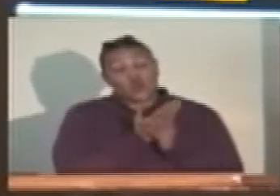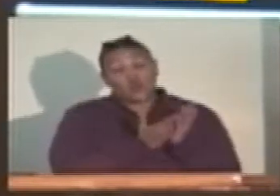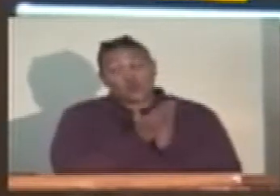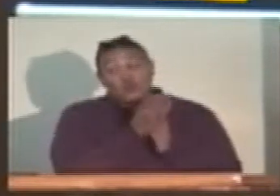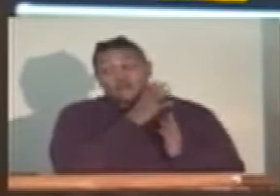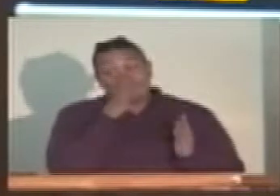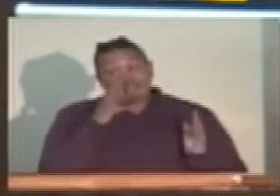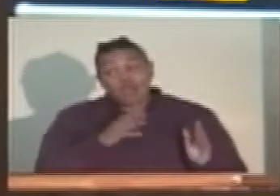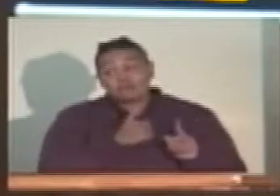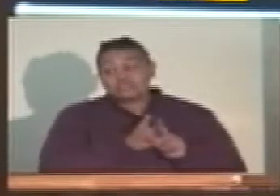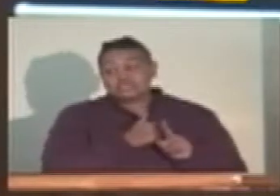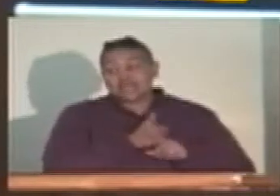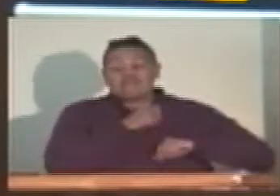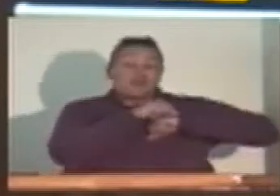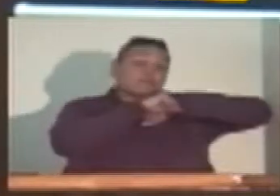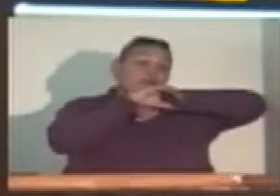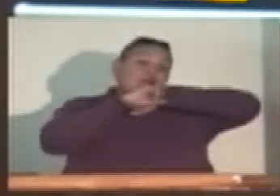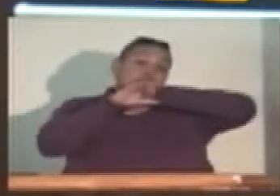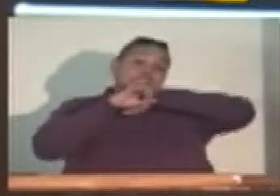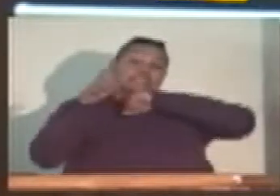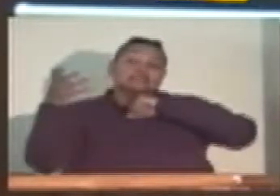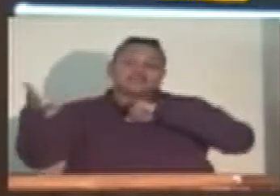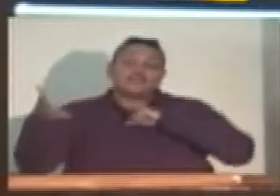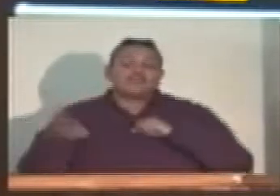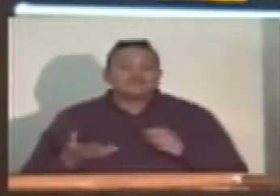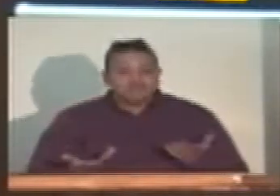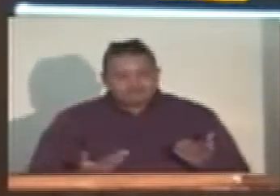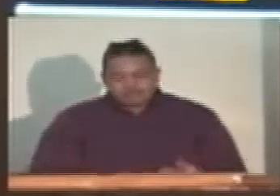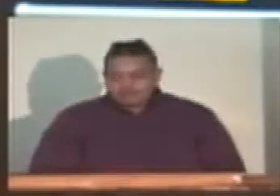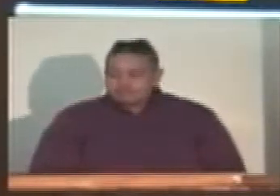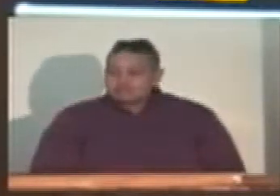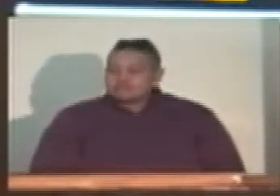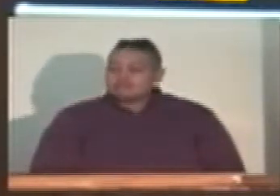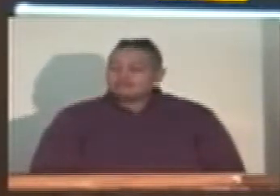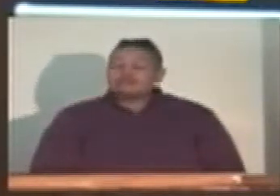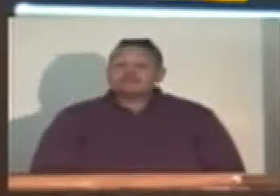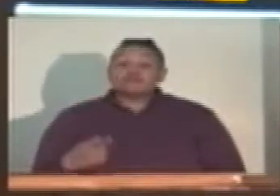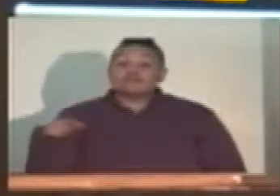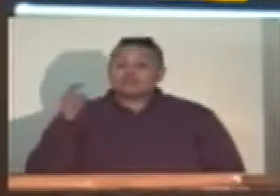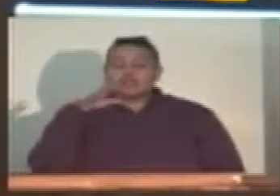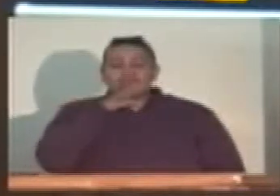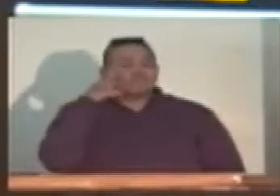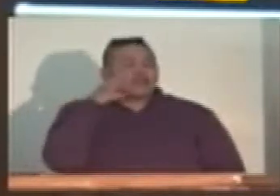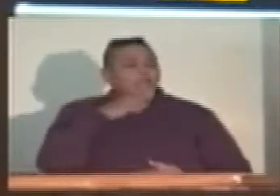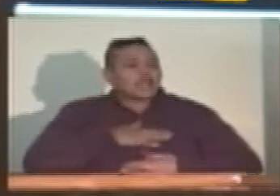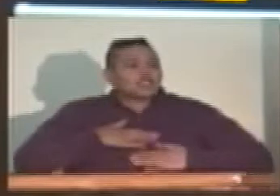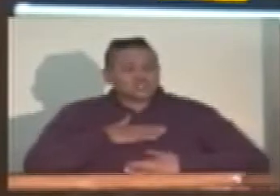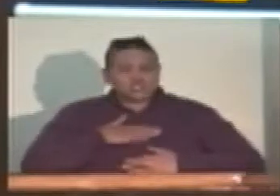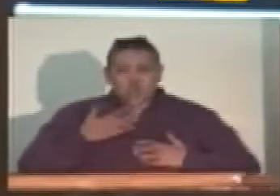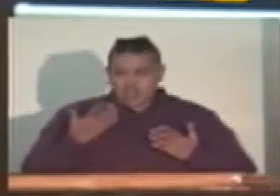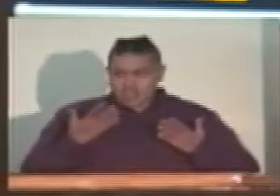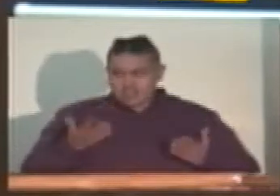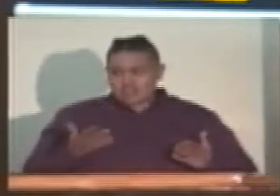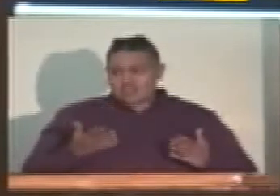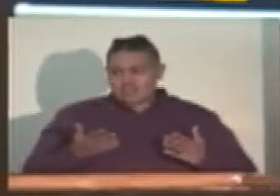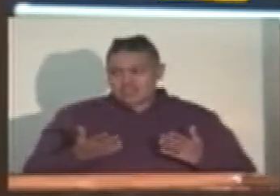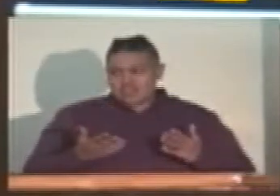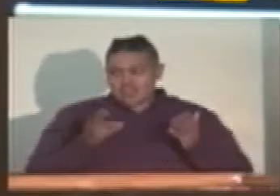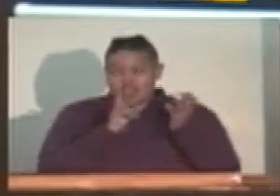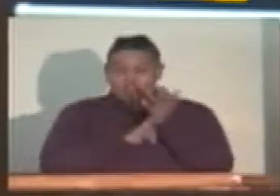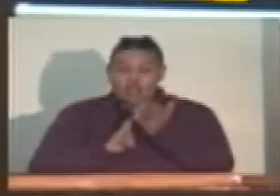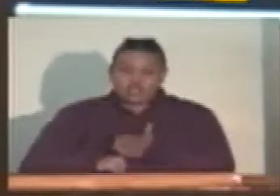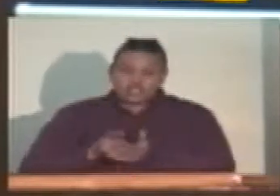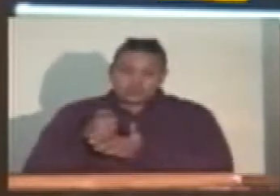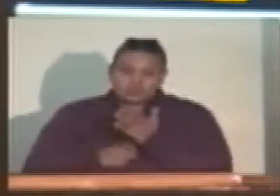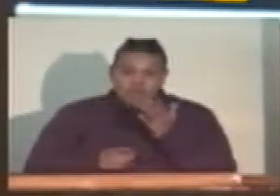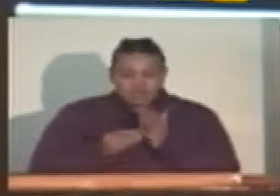farmer is marketed at the complex. The farmer enjoys a ready market at a contracted